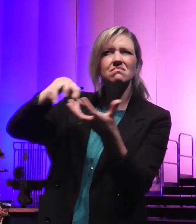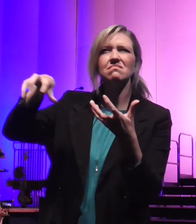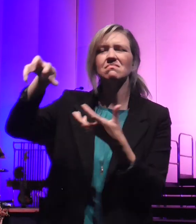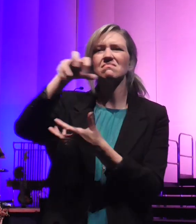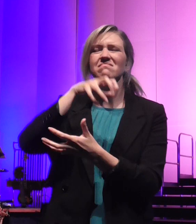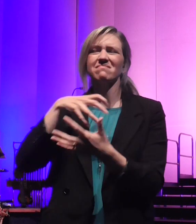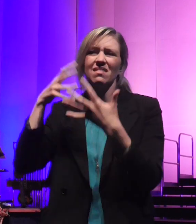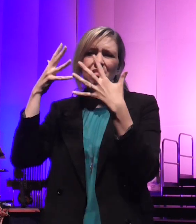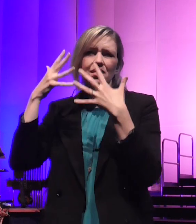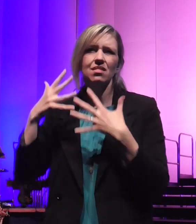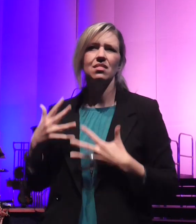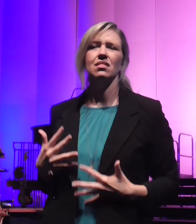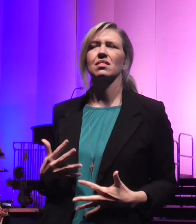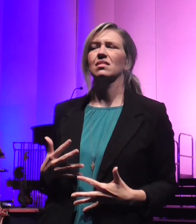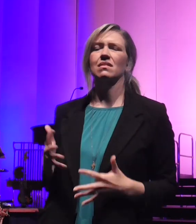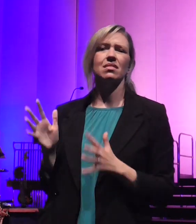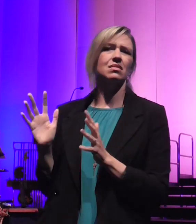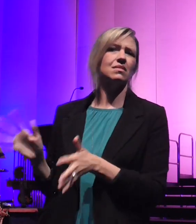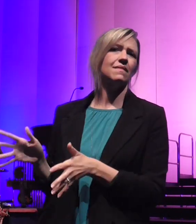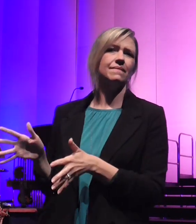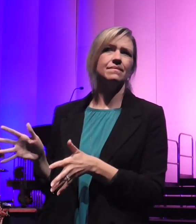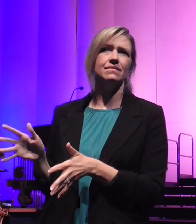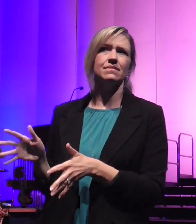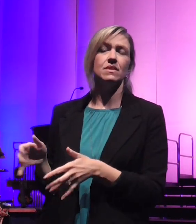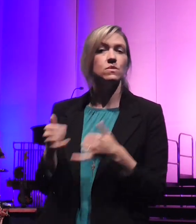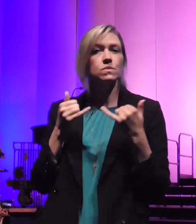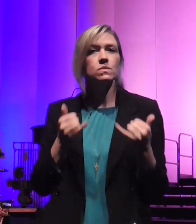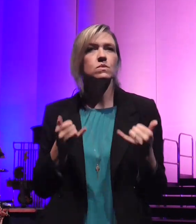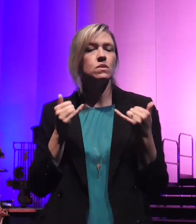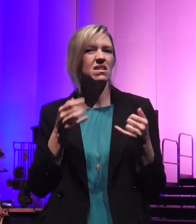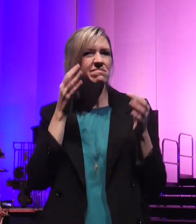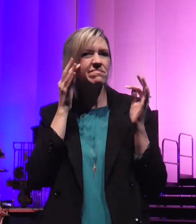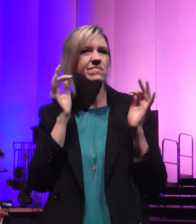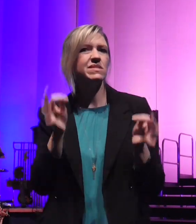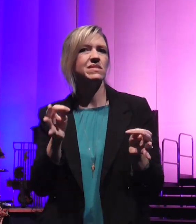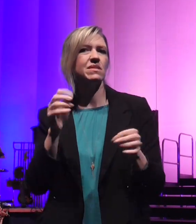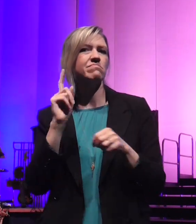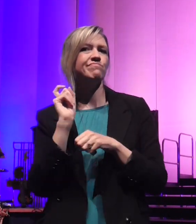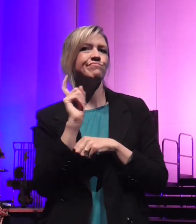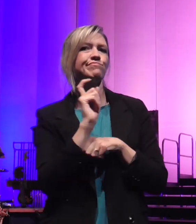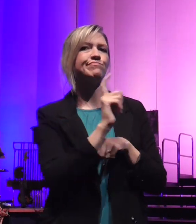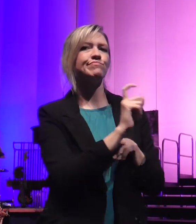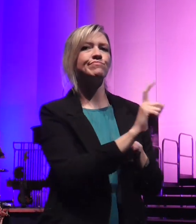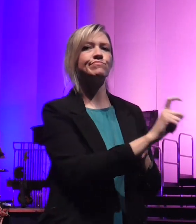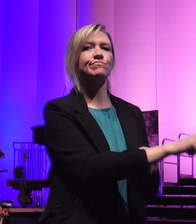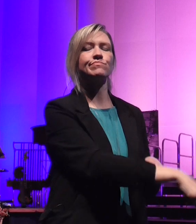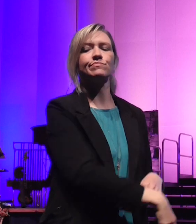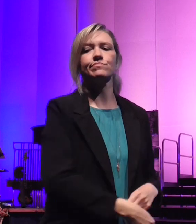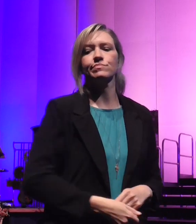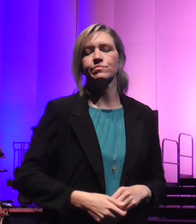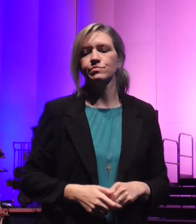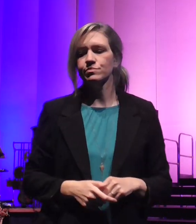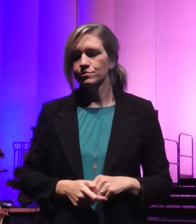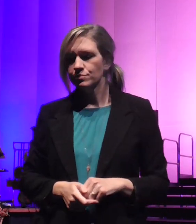led me to such sadness. Today is the day I walk away.